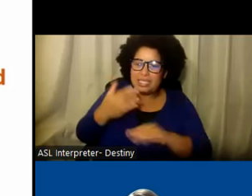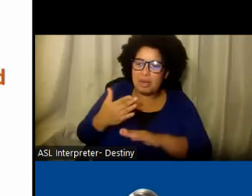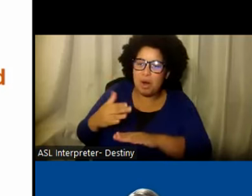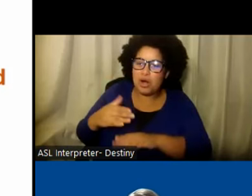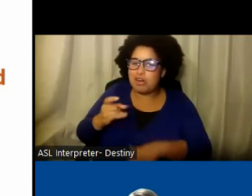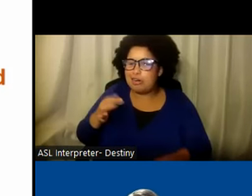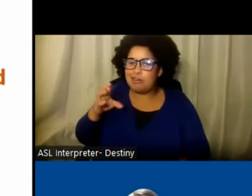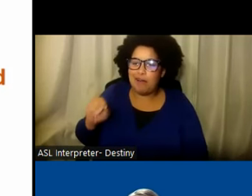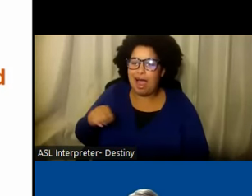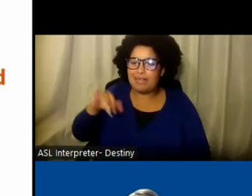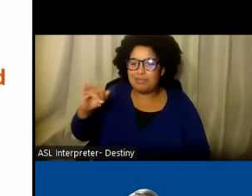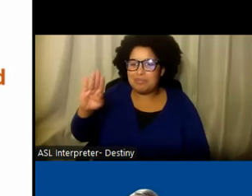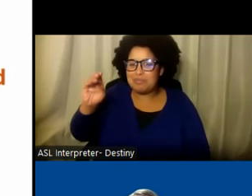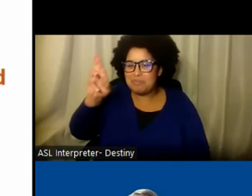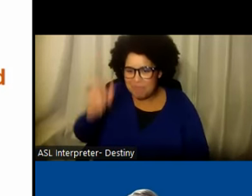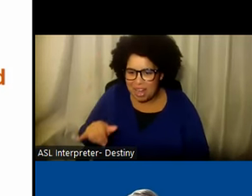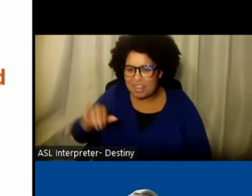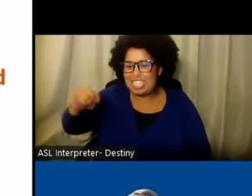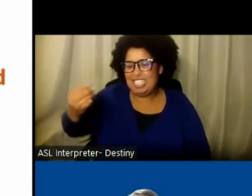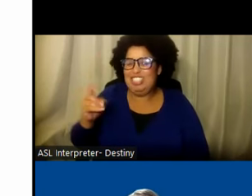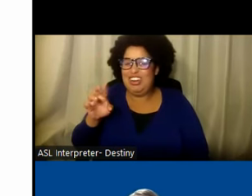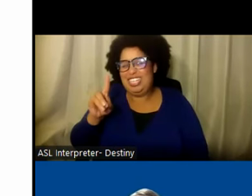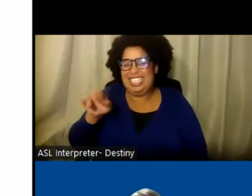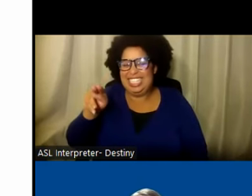Barry Giardini. Next slide.